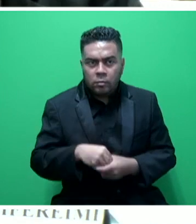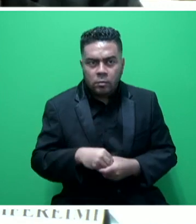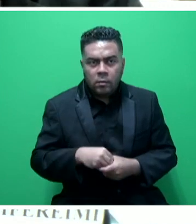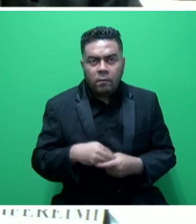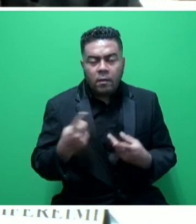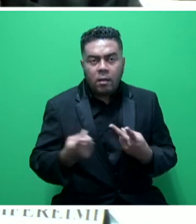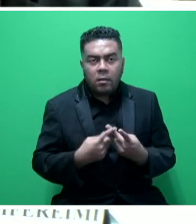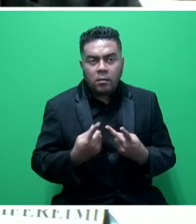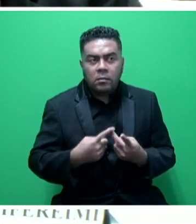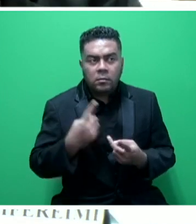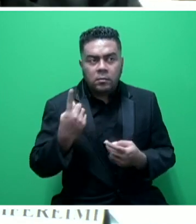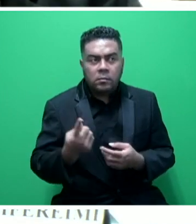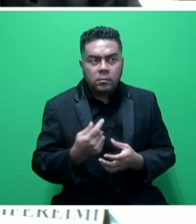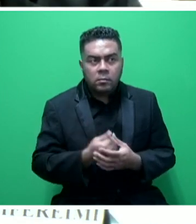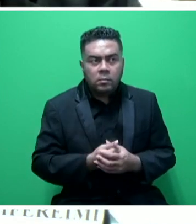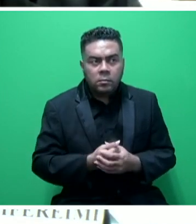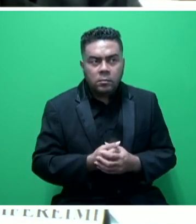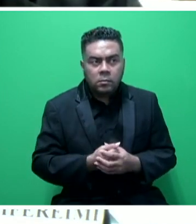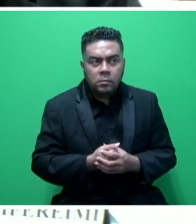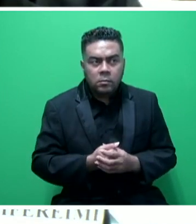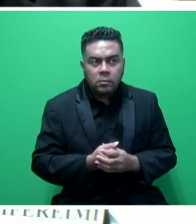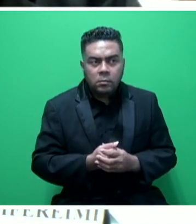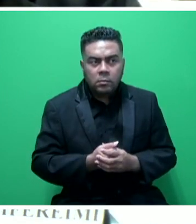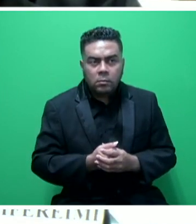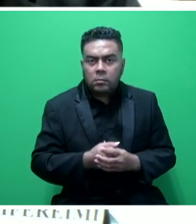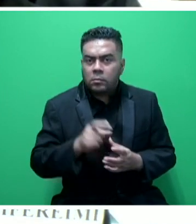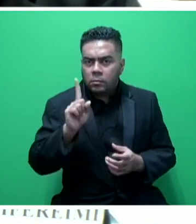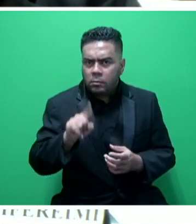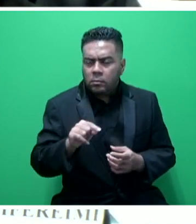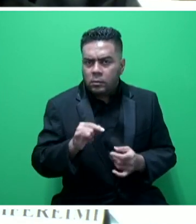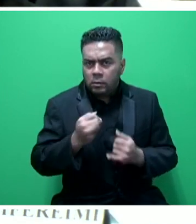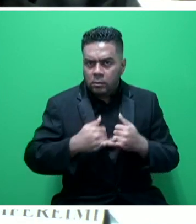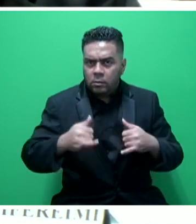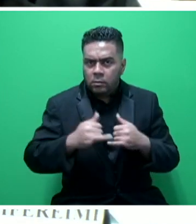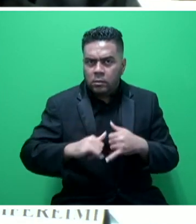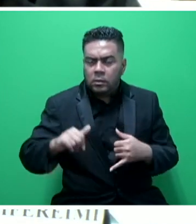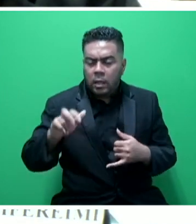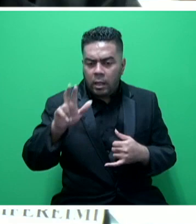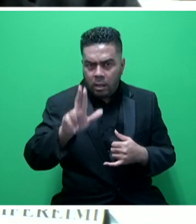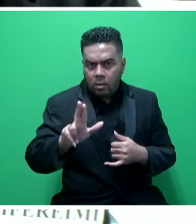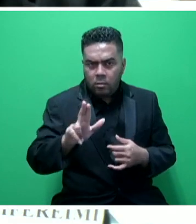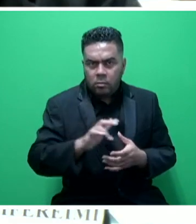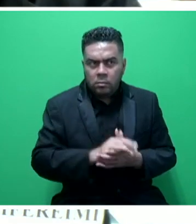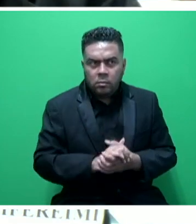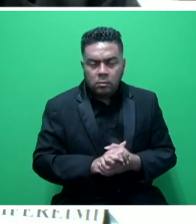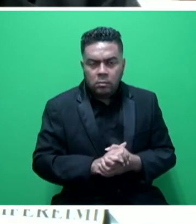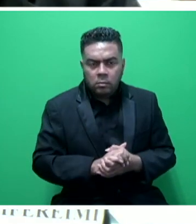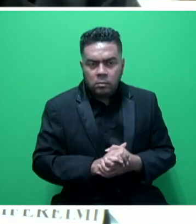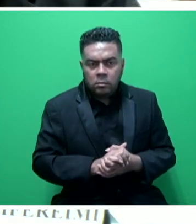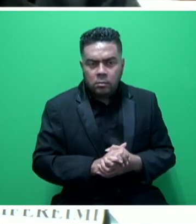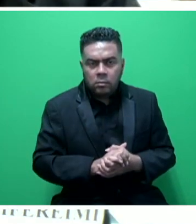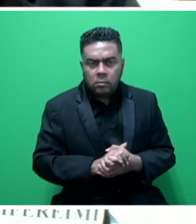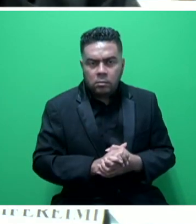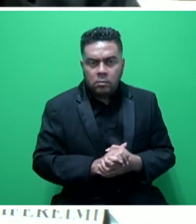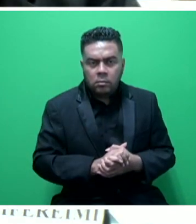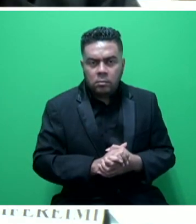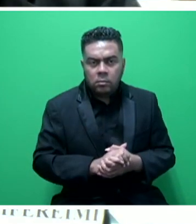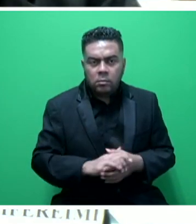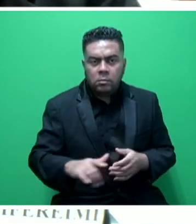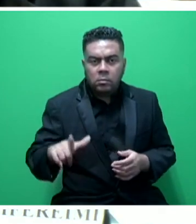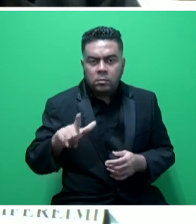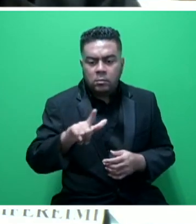in one of the islands in Lau, and I think the one for Weningandru is being considered now. They are leveling the